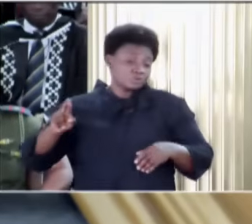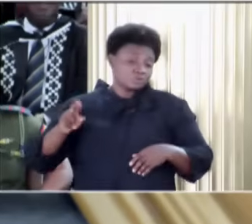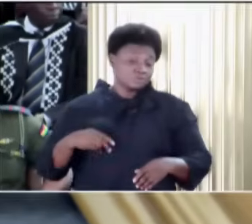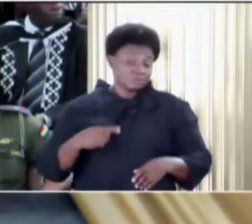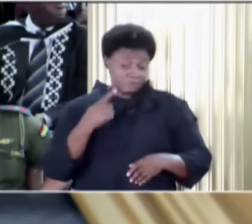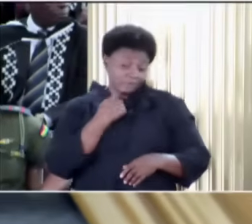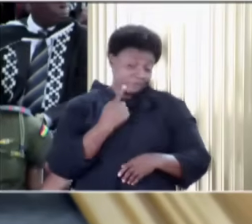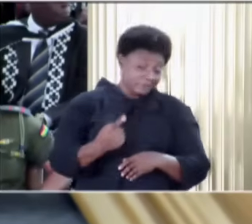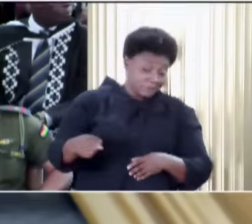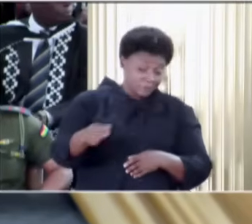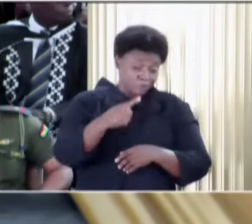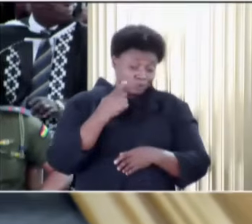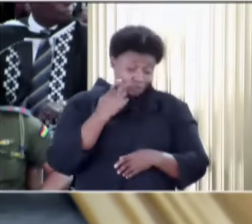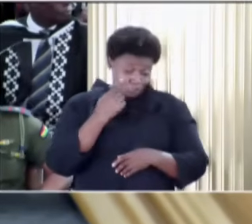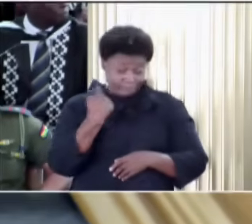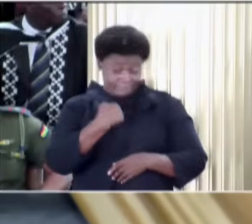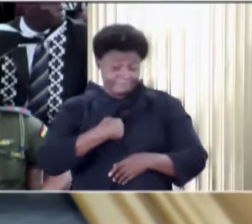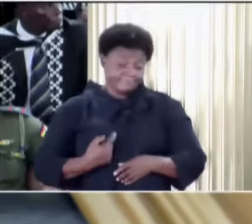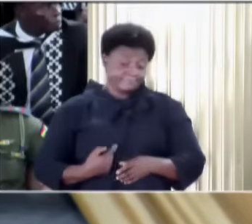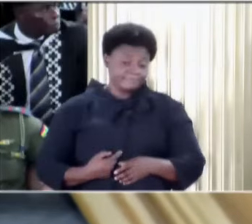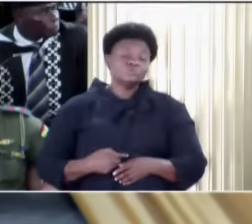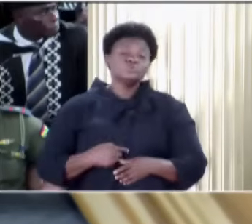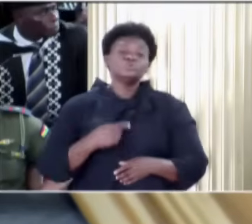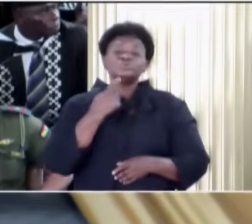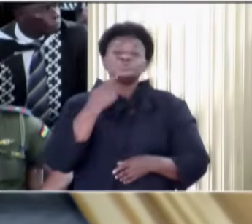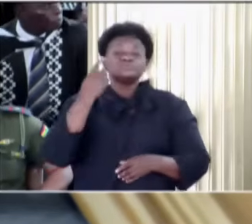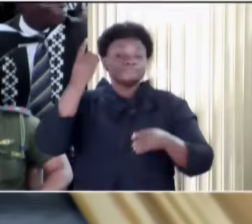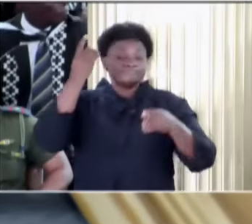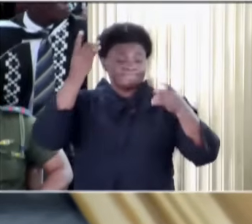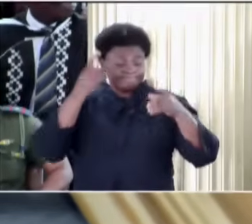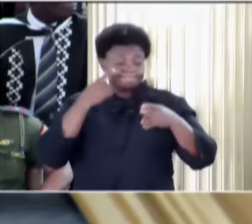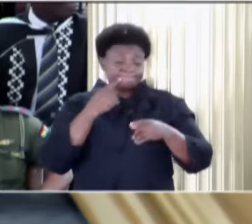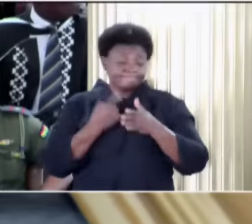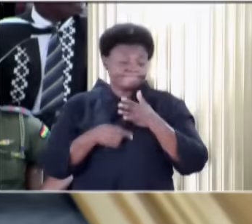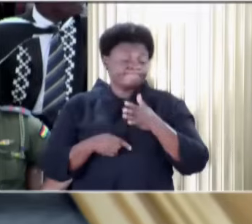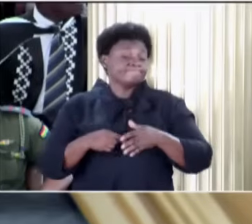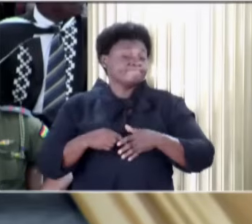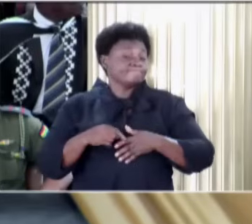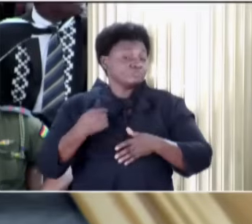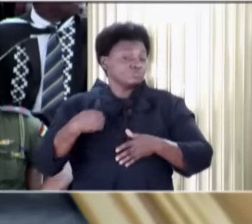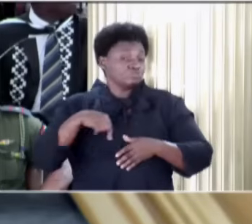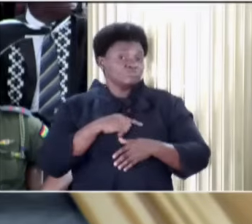am kind of way. No. You are dangerous because you are clear-eyed. You know